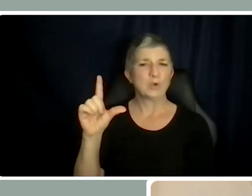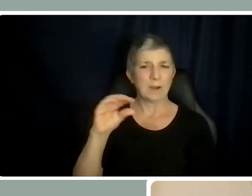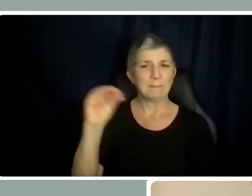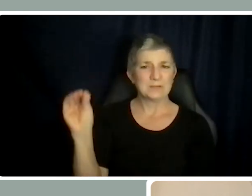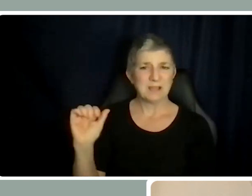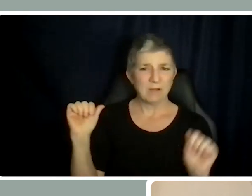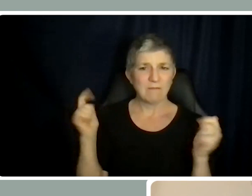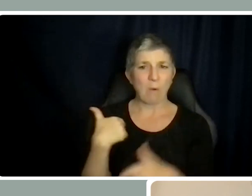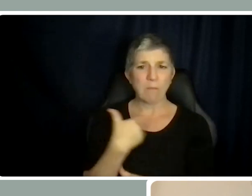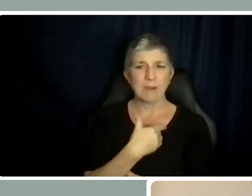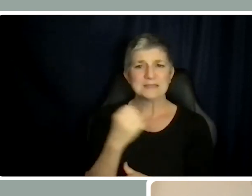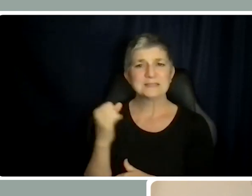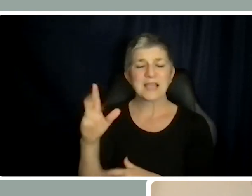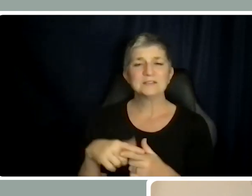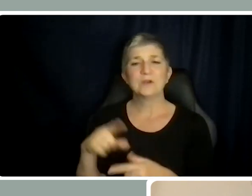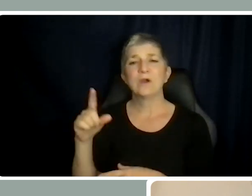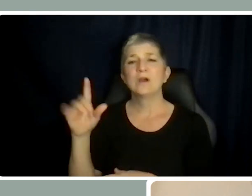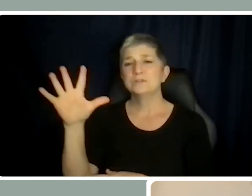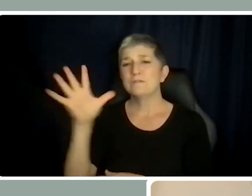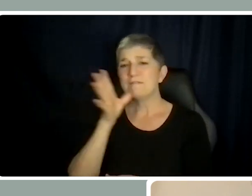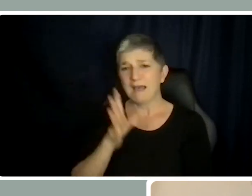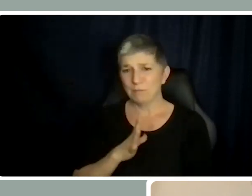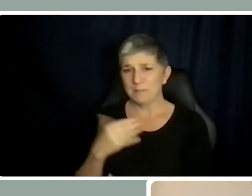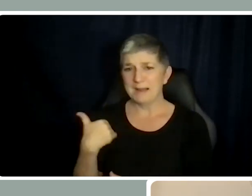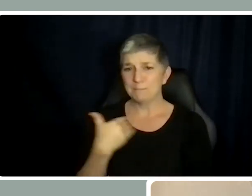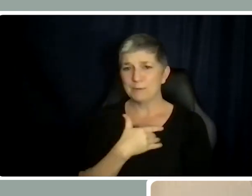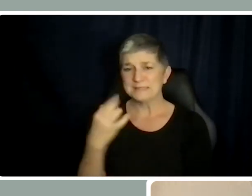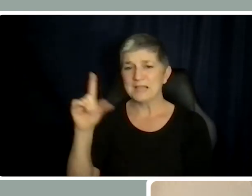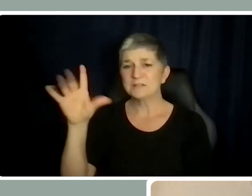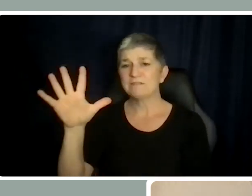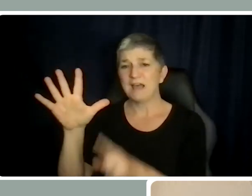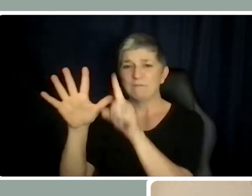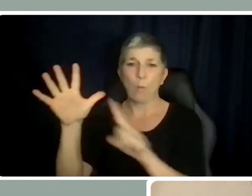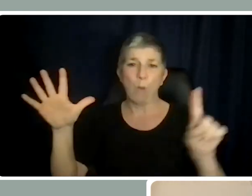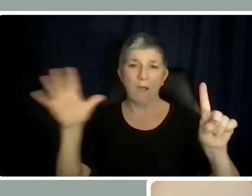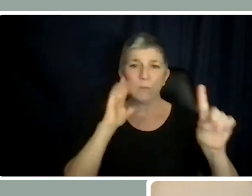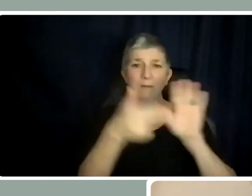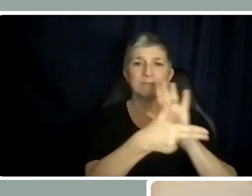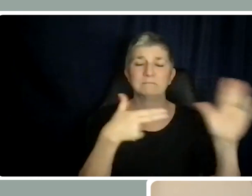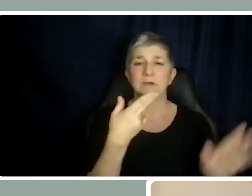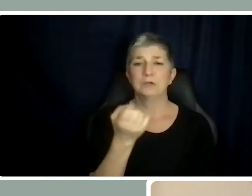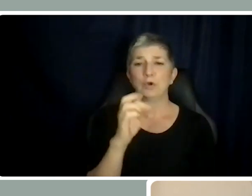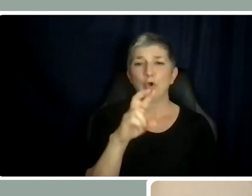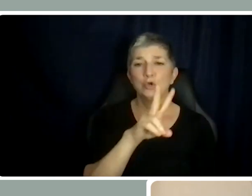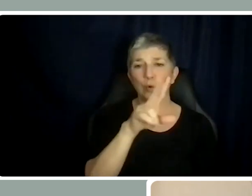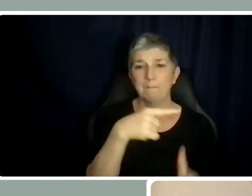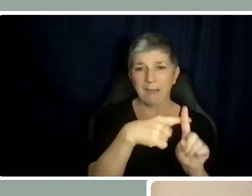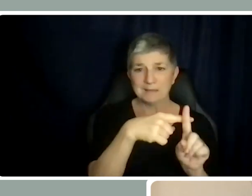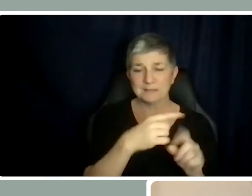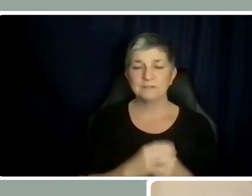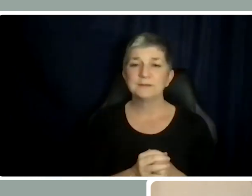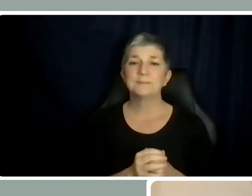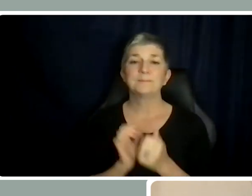breast cancer. So about 1 in 5 women who are diagnosed with breast cancer will get the label HER2-positive. The way